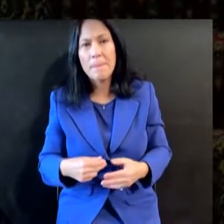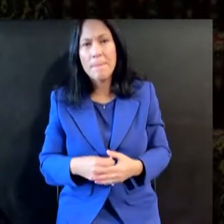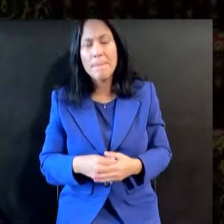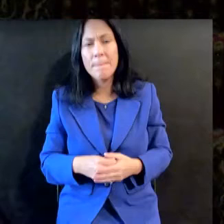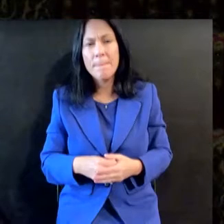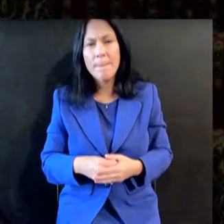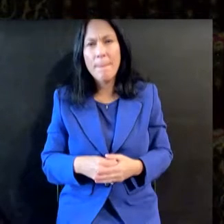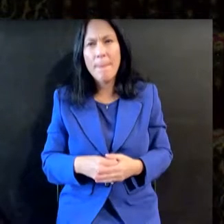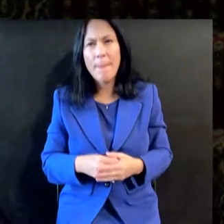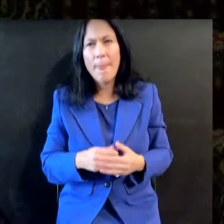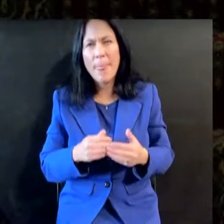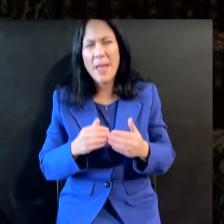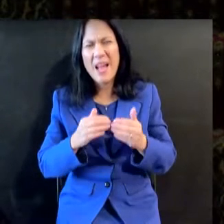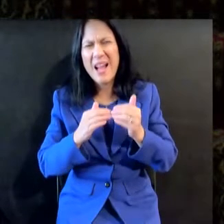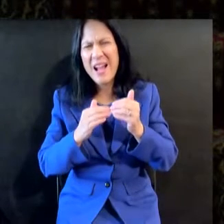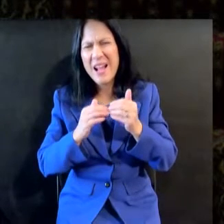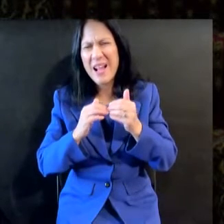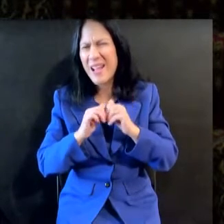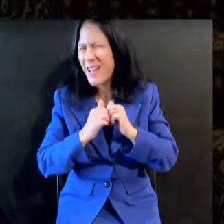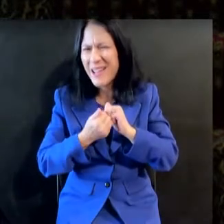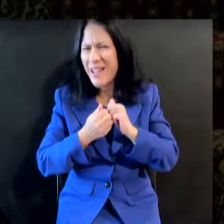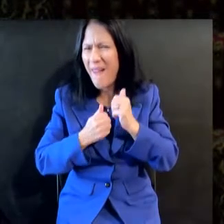How far is he willing to go?